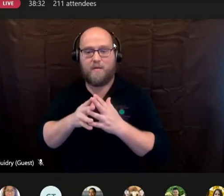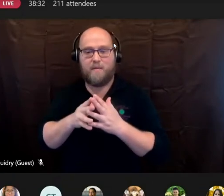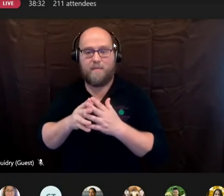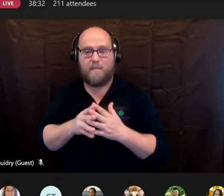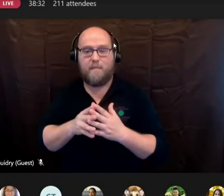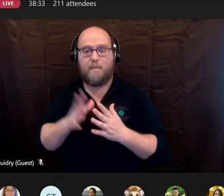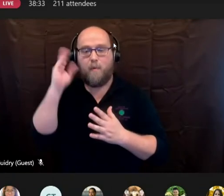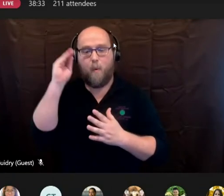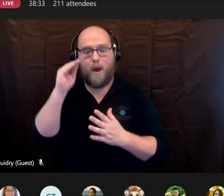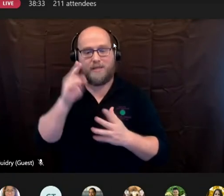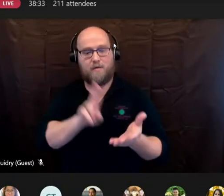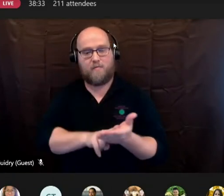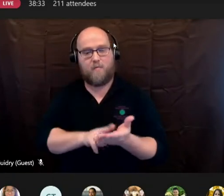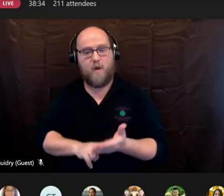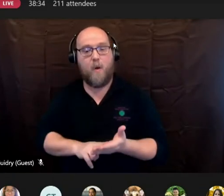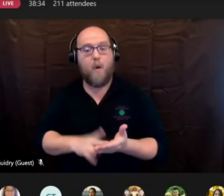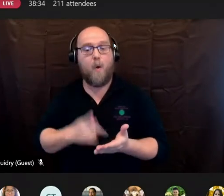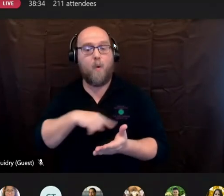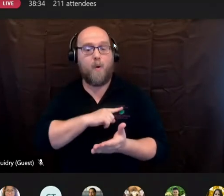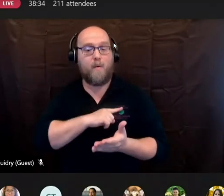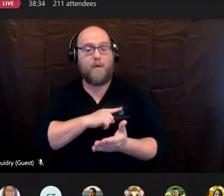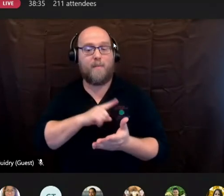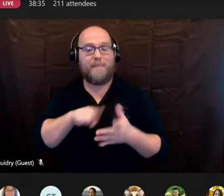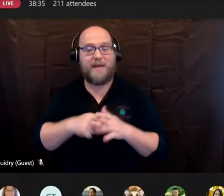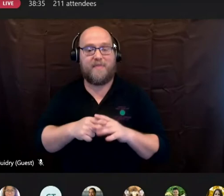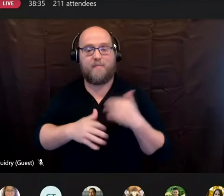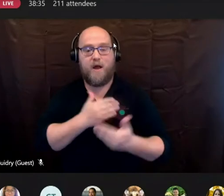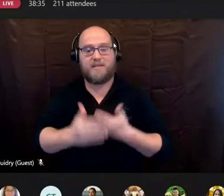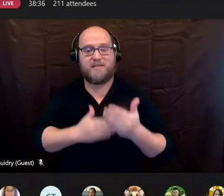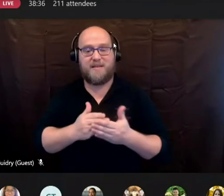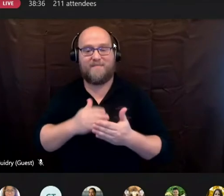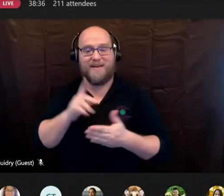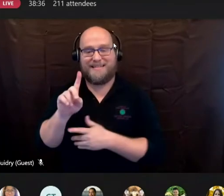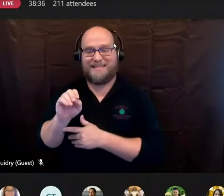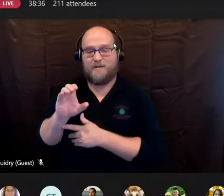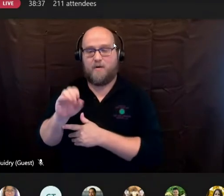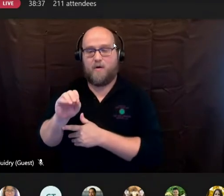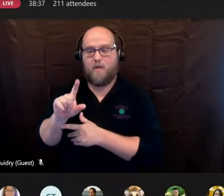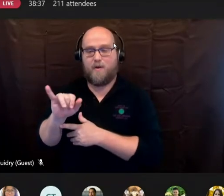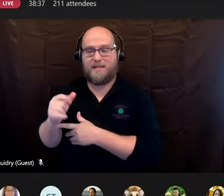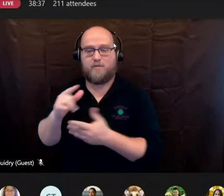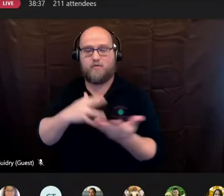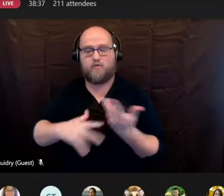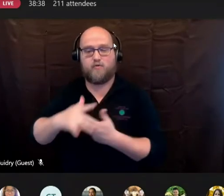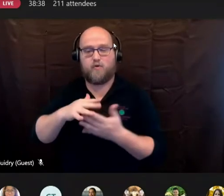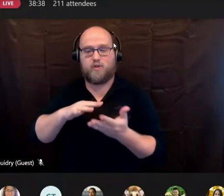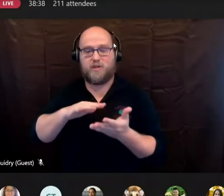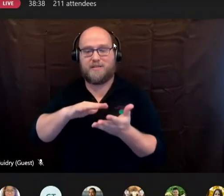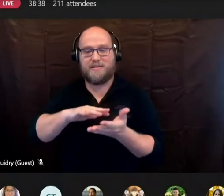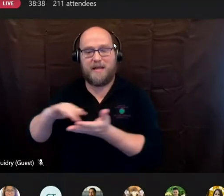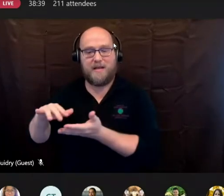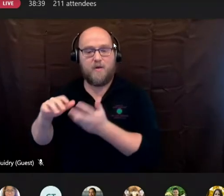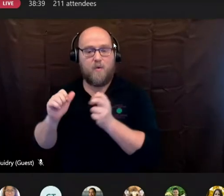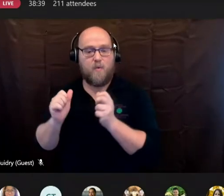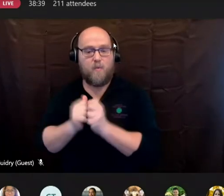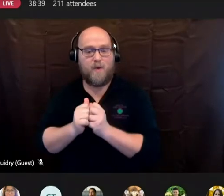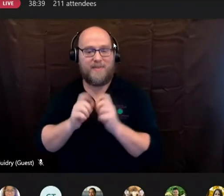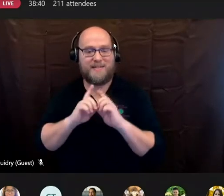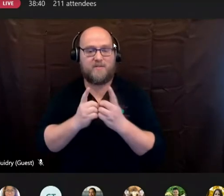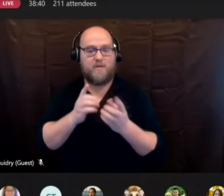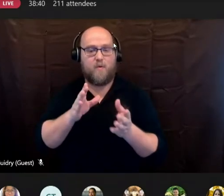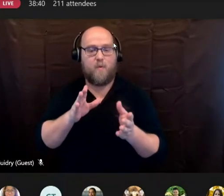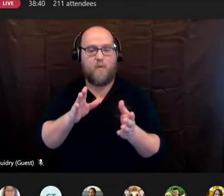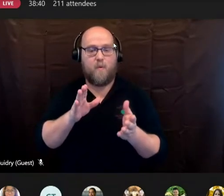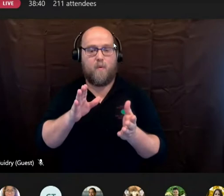with the district-wide implementation of the since time immemorial American Indian Studies course, Black Studies,